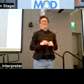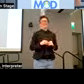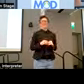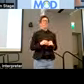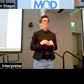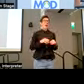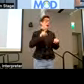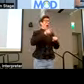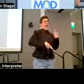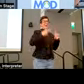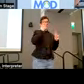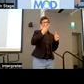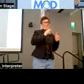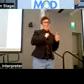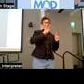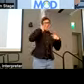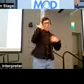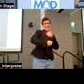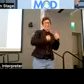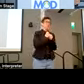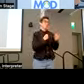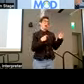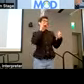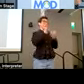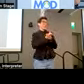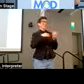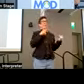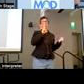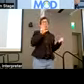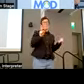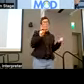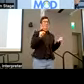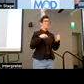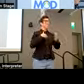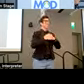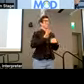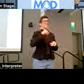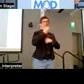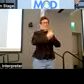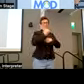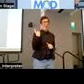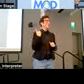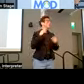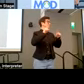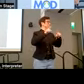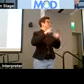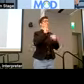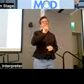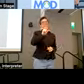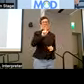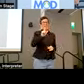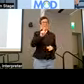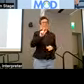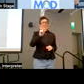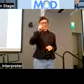make believe I still look like I was 30. Anyway, over 40 years ago, I did attend an independent living